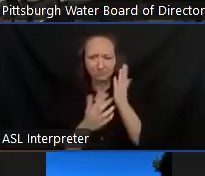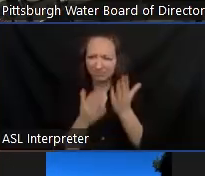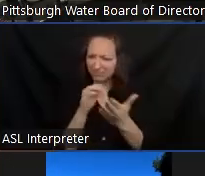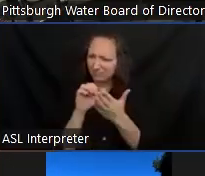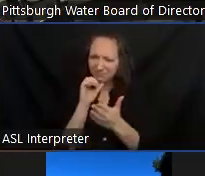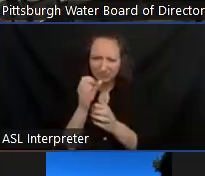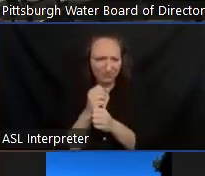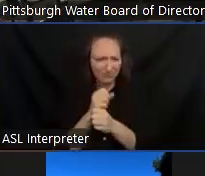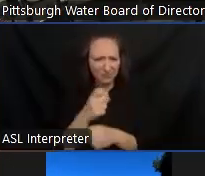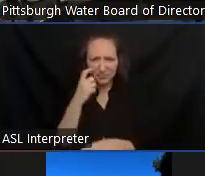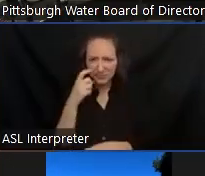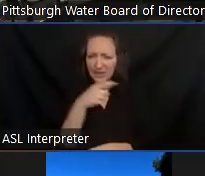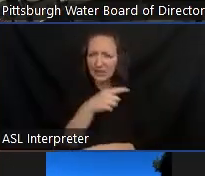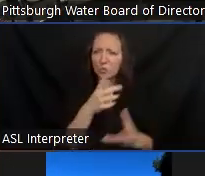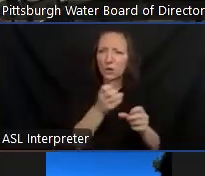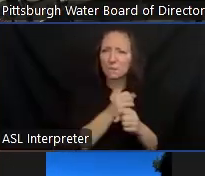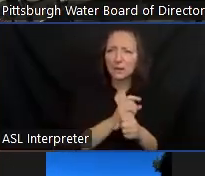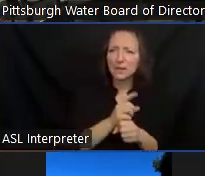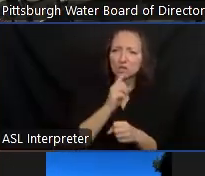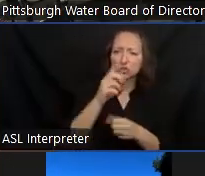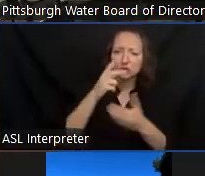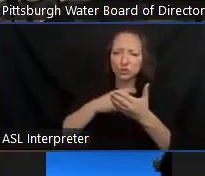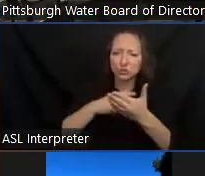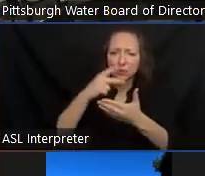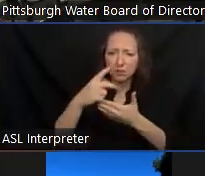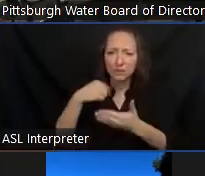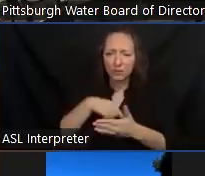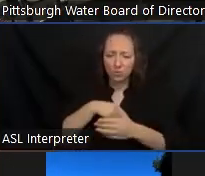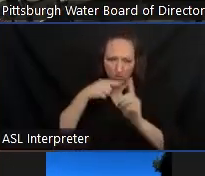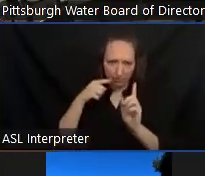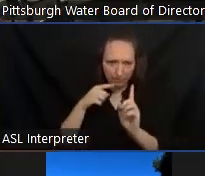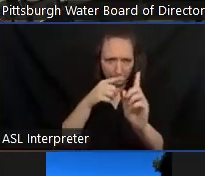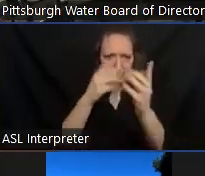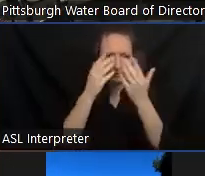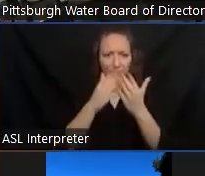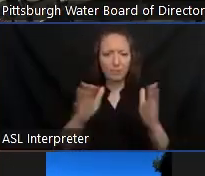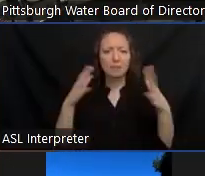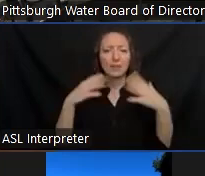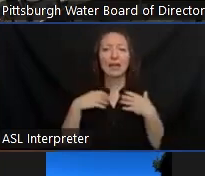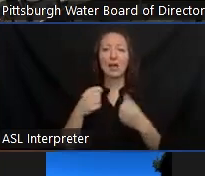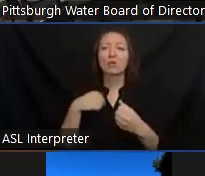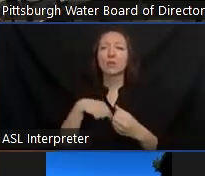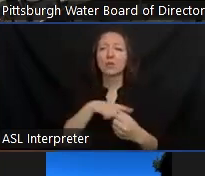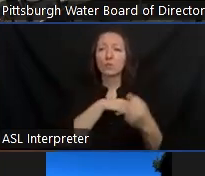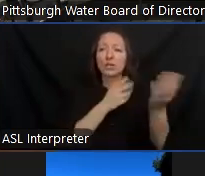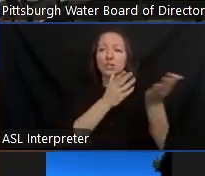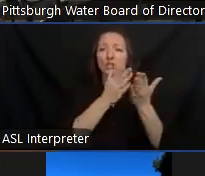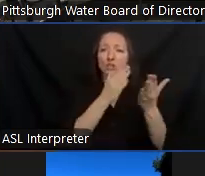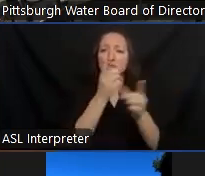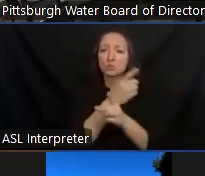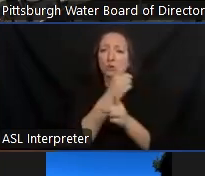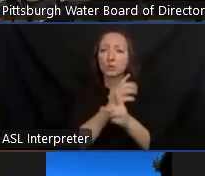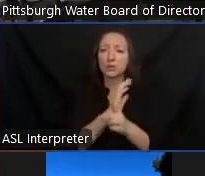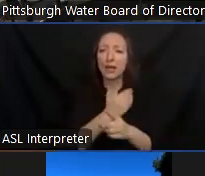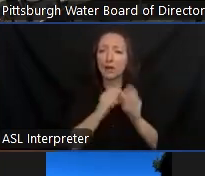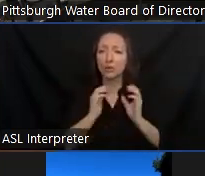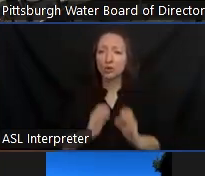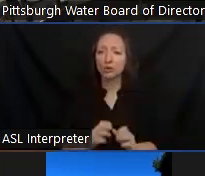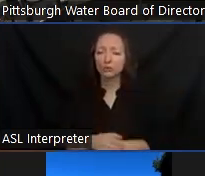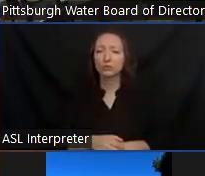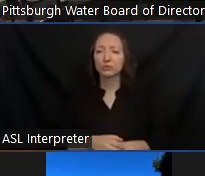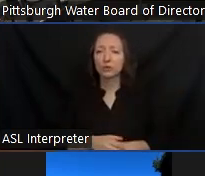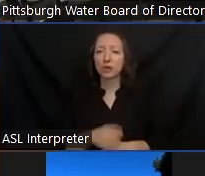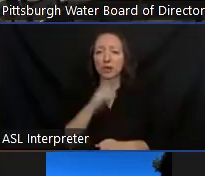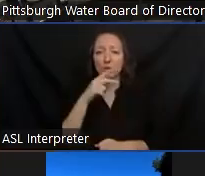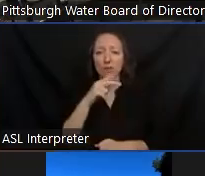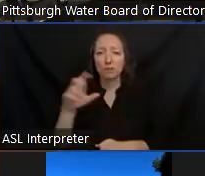that we move forward focused on public health and that we did the right things by our customers. More than anything else, Paul cared